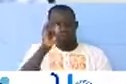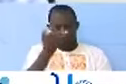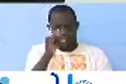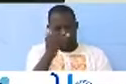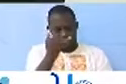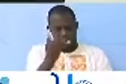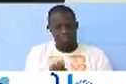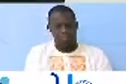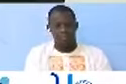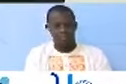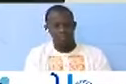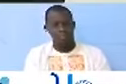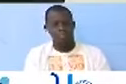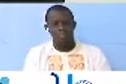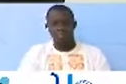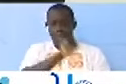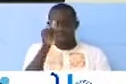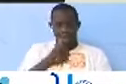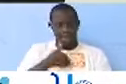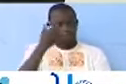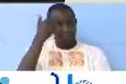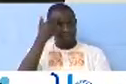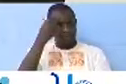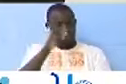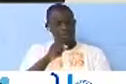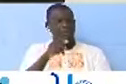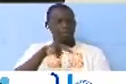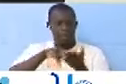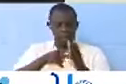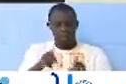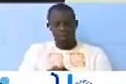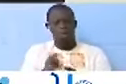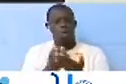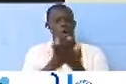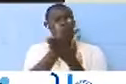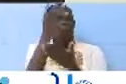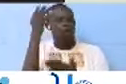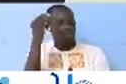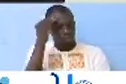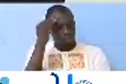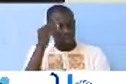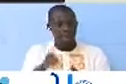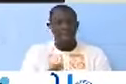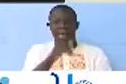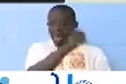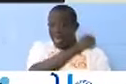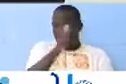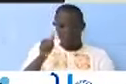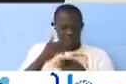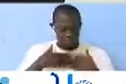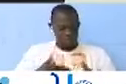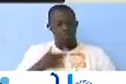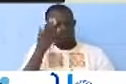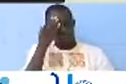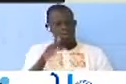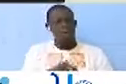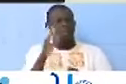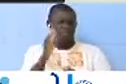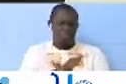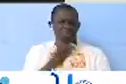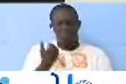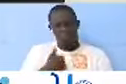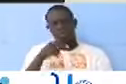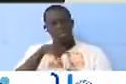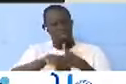Yes. And I think this is common knowledge, and everybody knew this. It was something that was rumored in public, and it